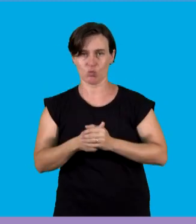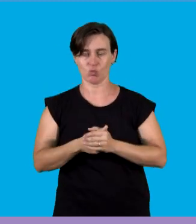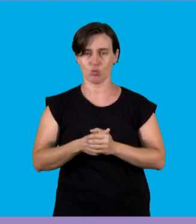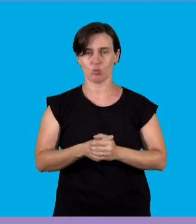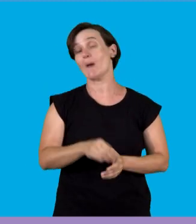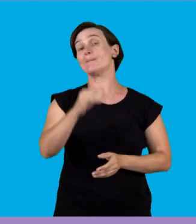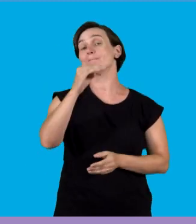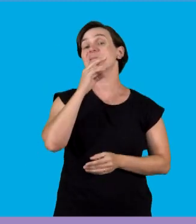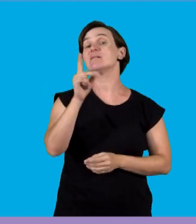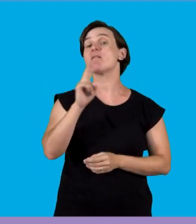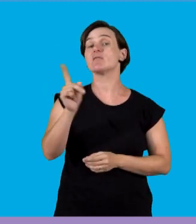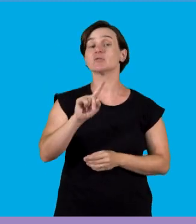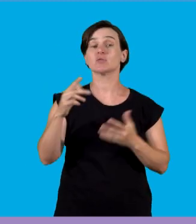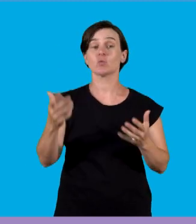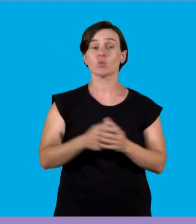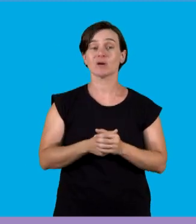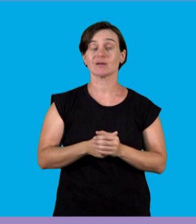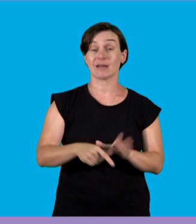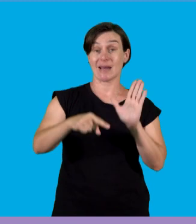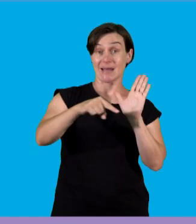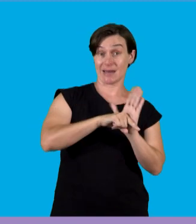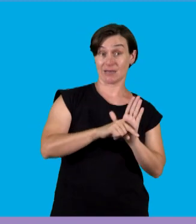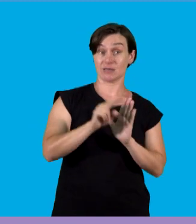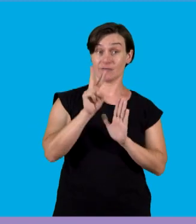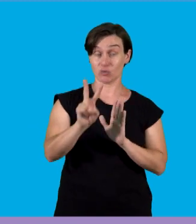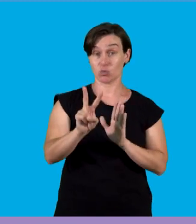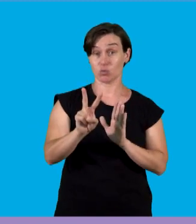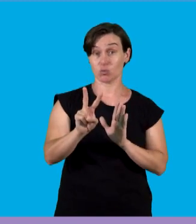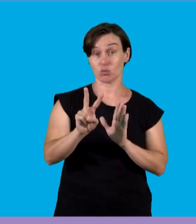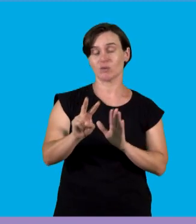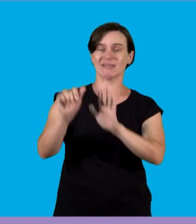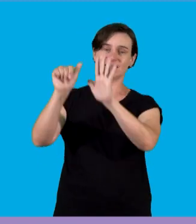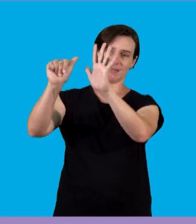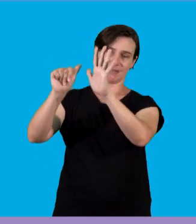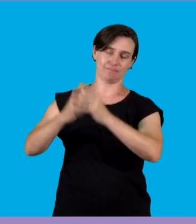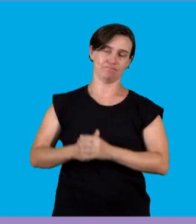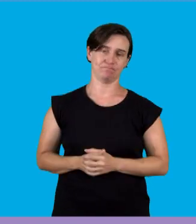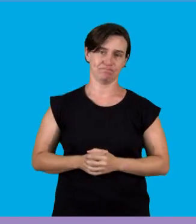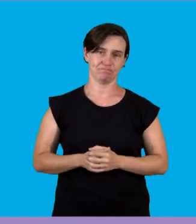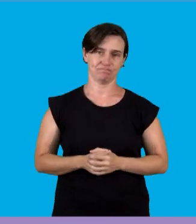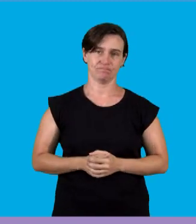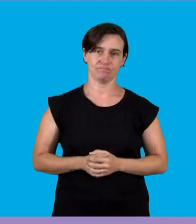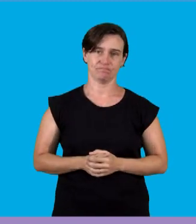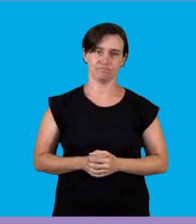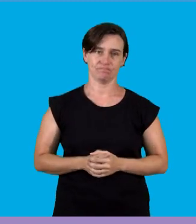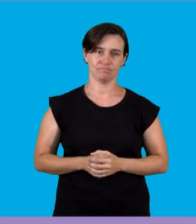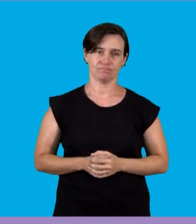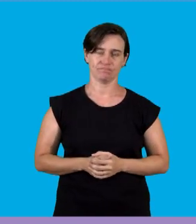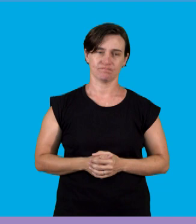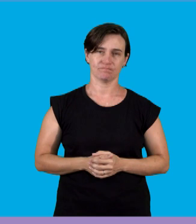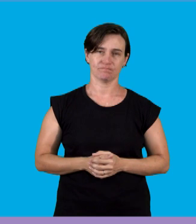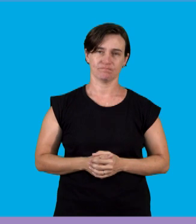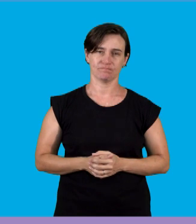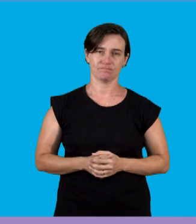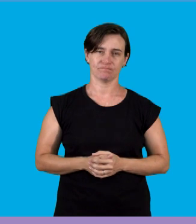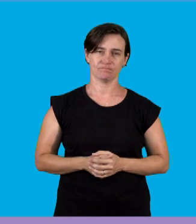of course, yes, a negative 2, and that exponent there is going to be a 6 because we know